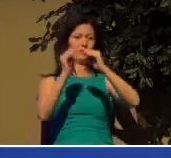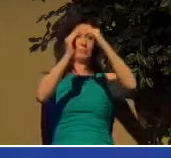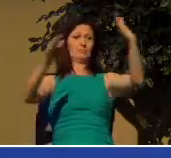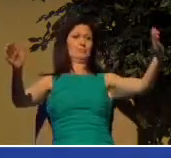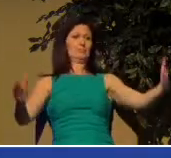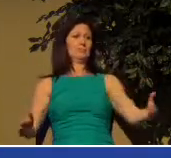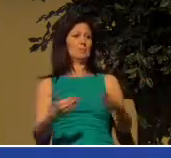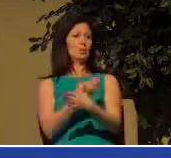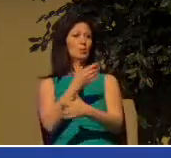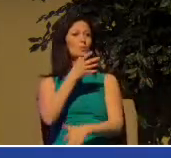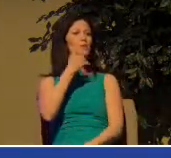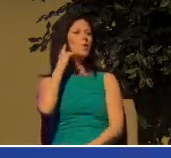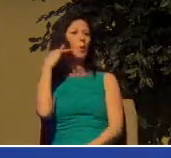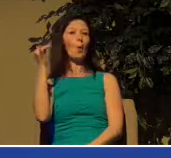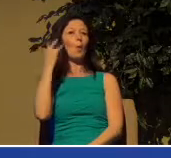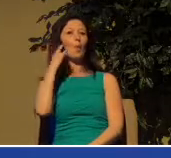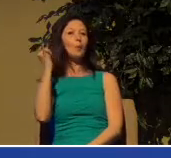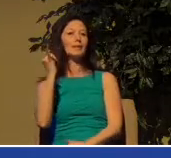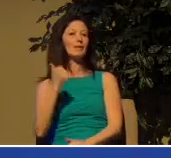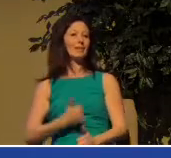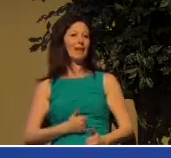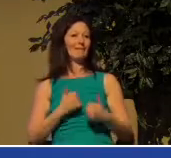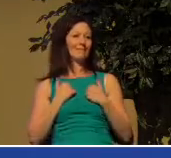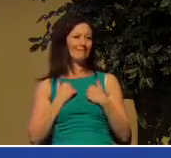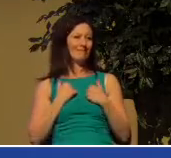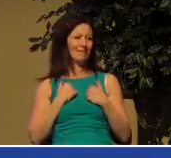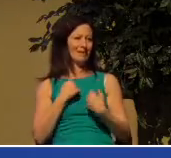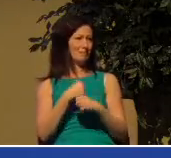age. Makes perfectly good sense.